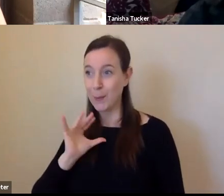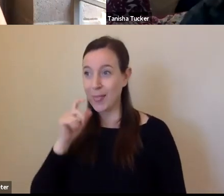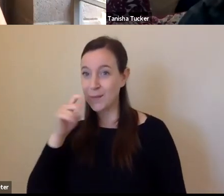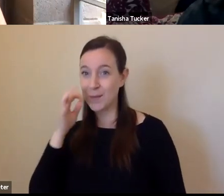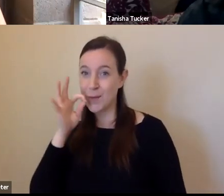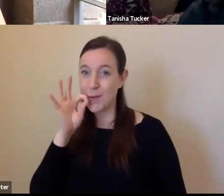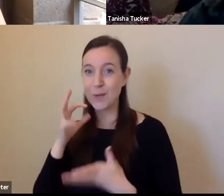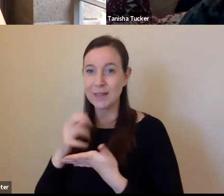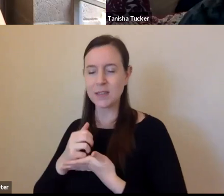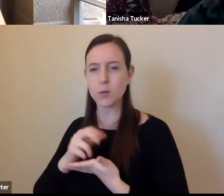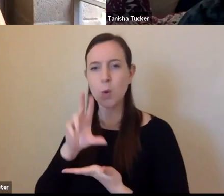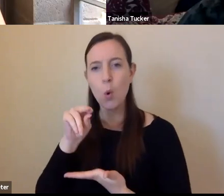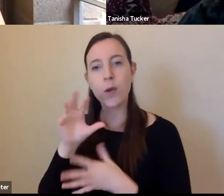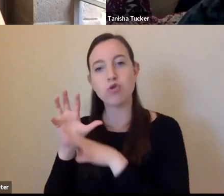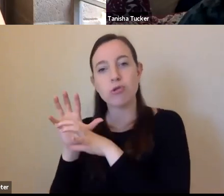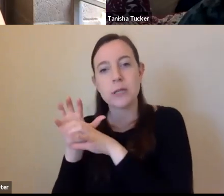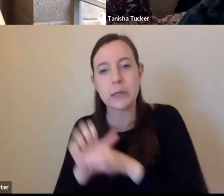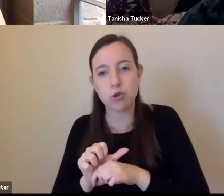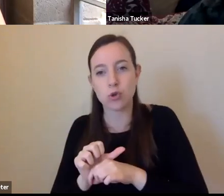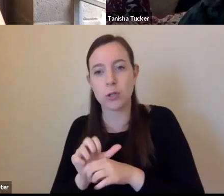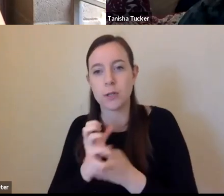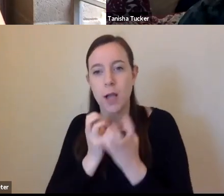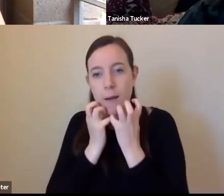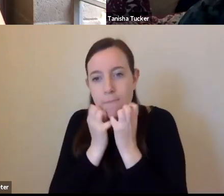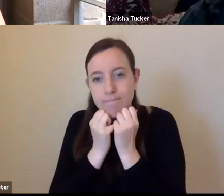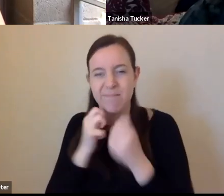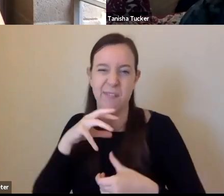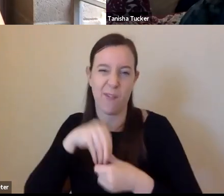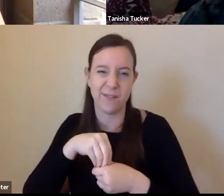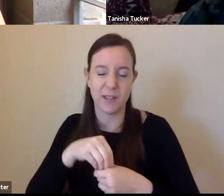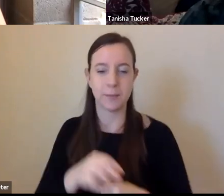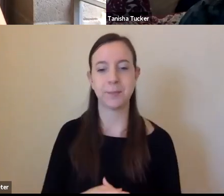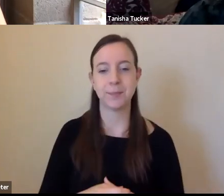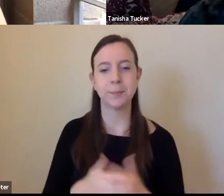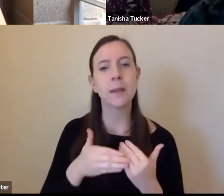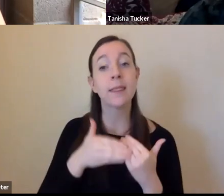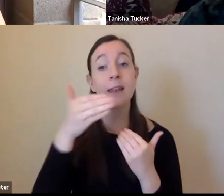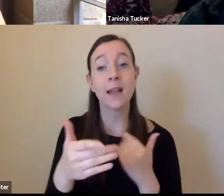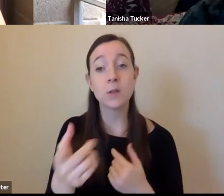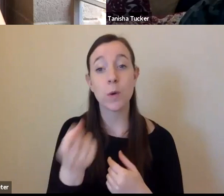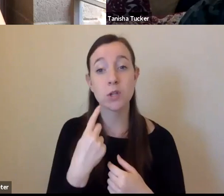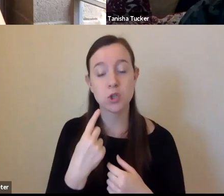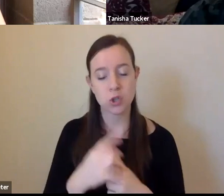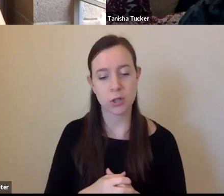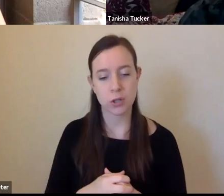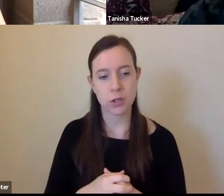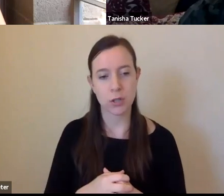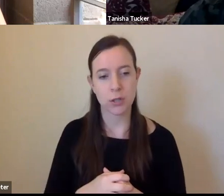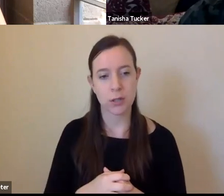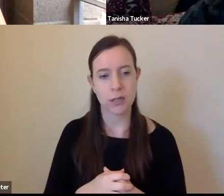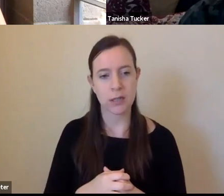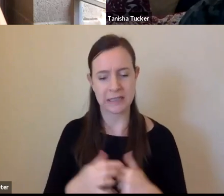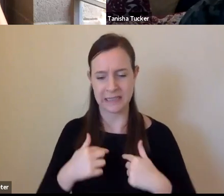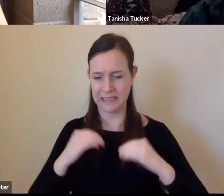Yeah. There's another question here. What can non-natives do to best support the uplifting